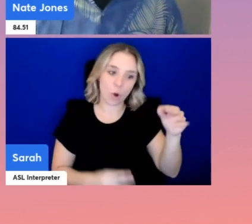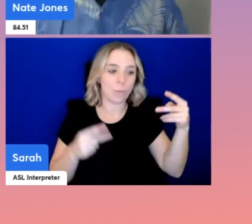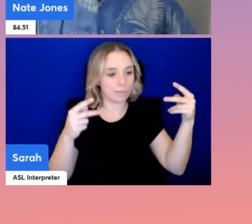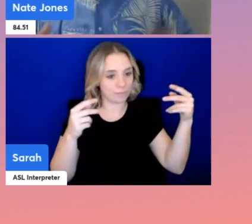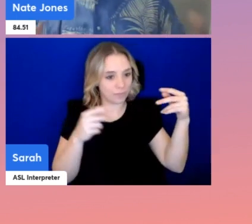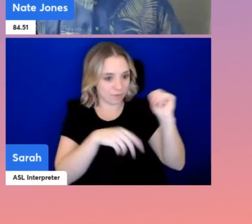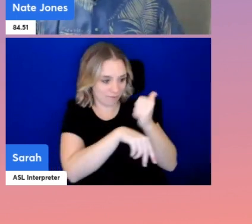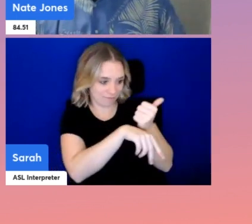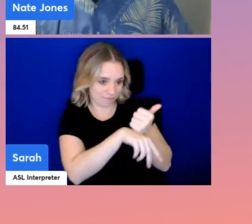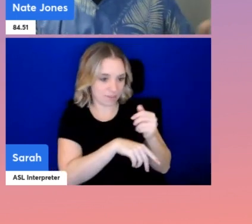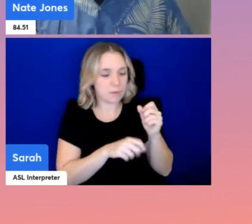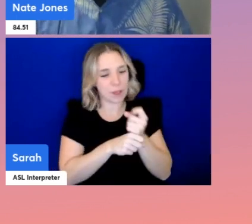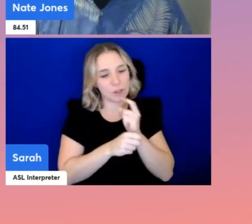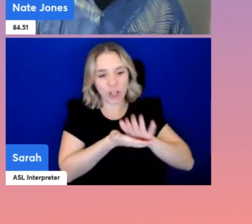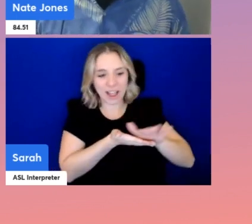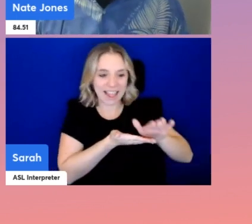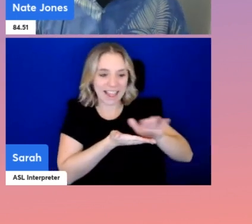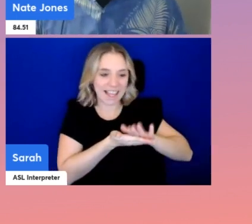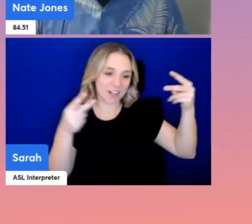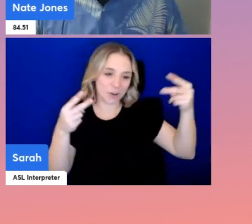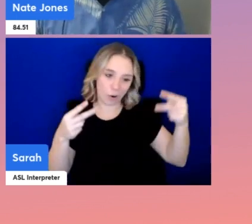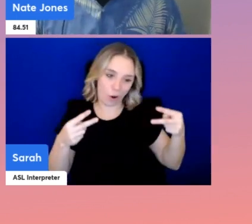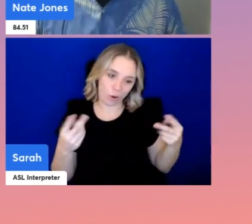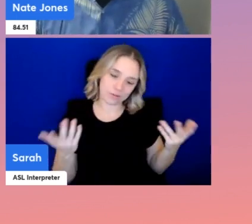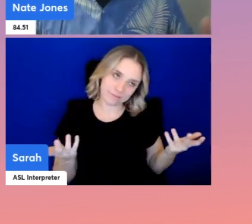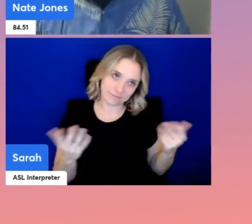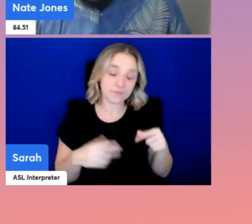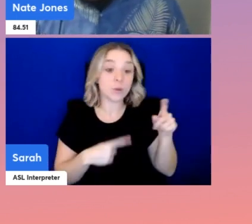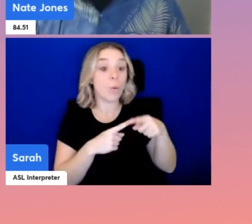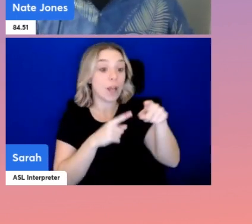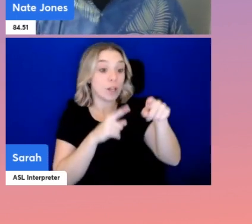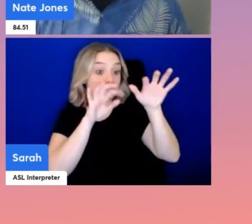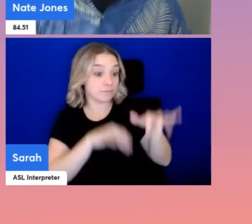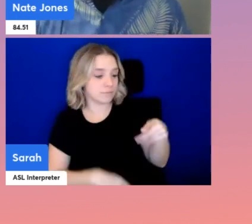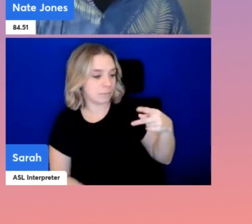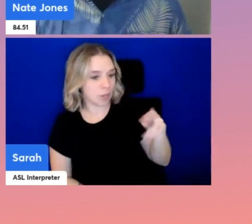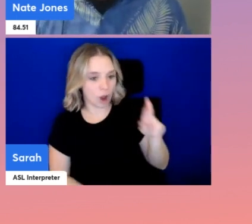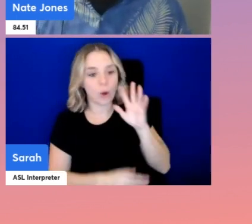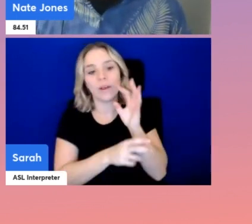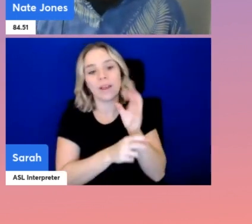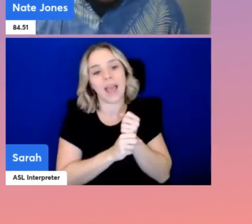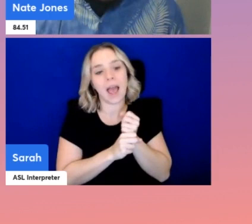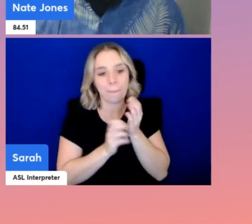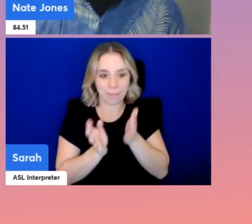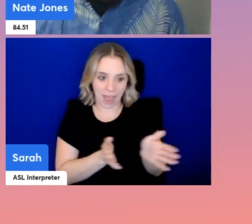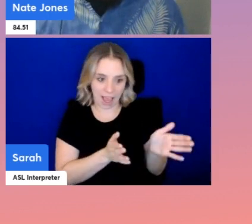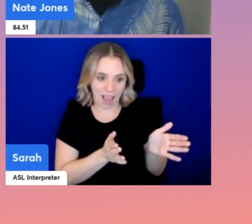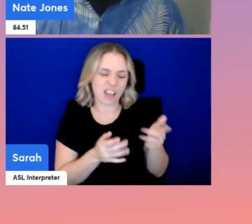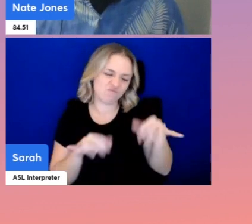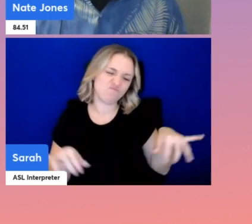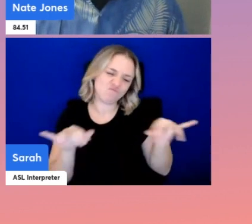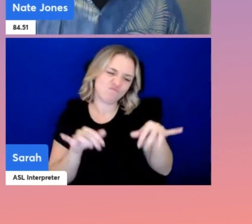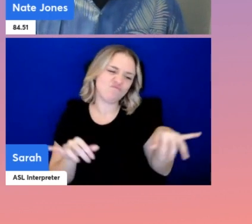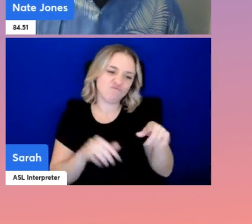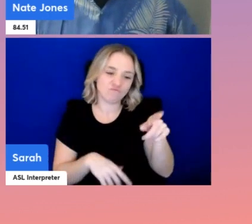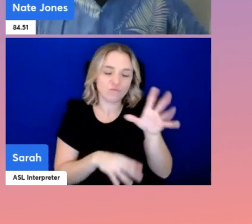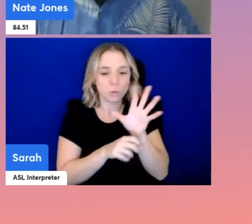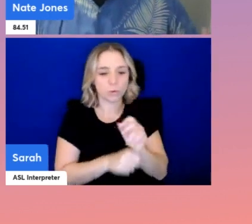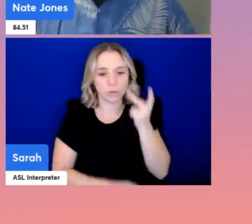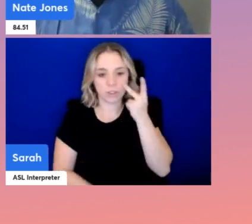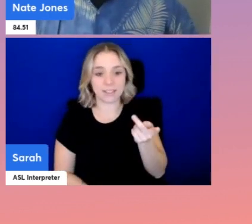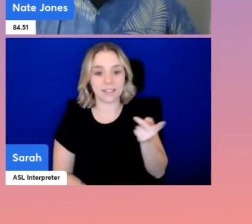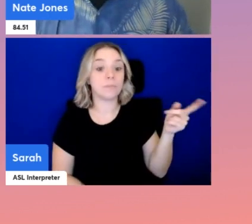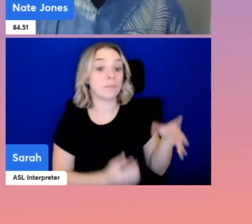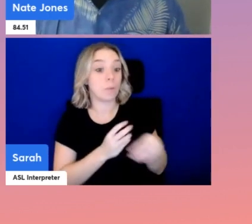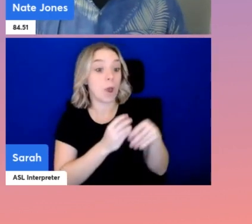and whatnot. And so when you initially put in this PR, you'll get a plan as you're used to seeing, right? You'll get a plan here. Now